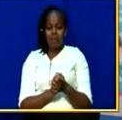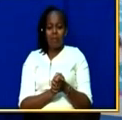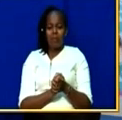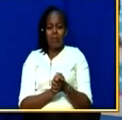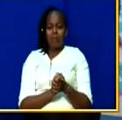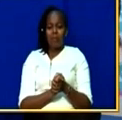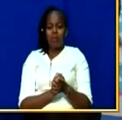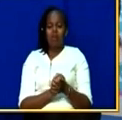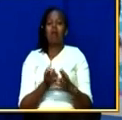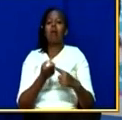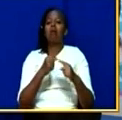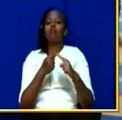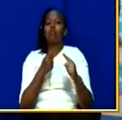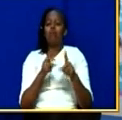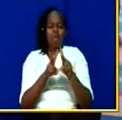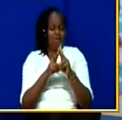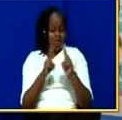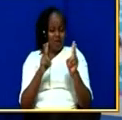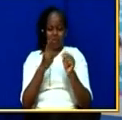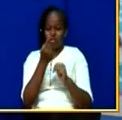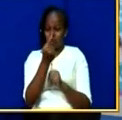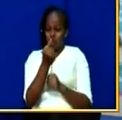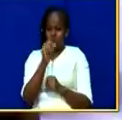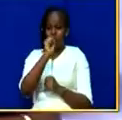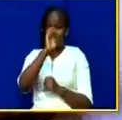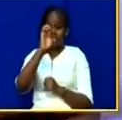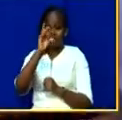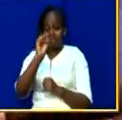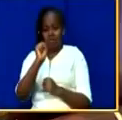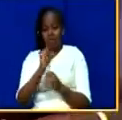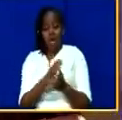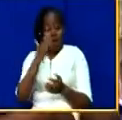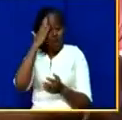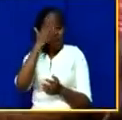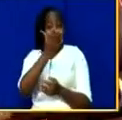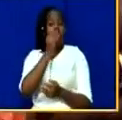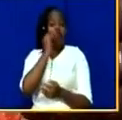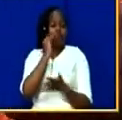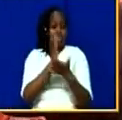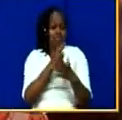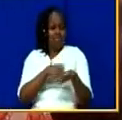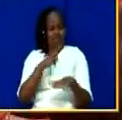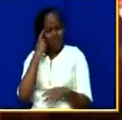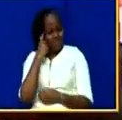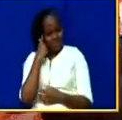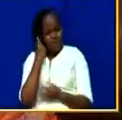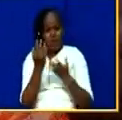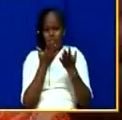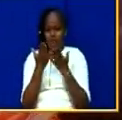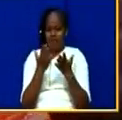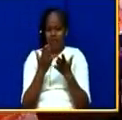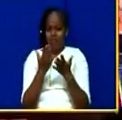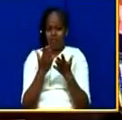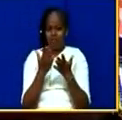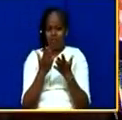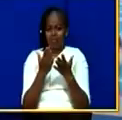It comes from very tiny seeds. I know back at home there sometimes you wonder where